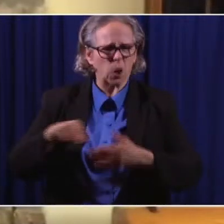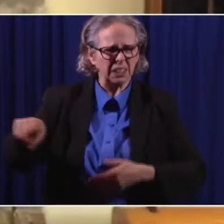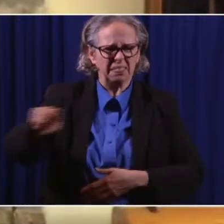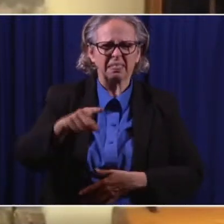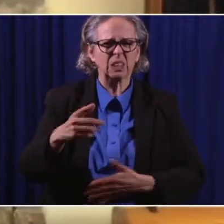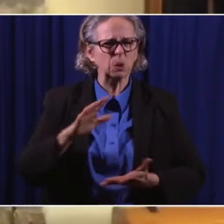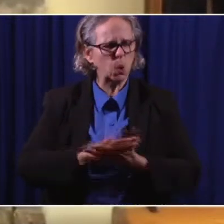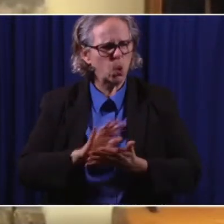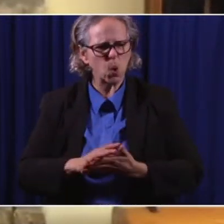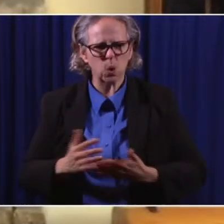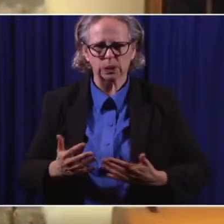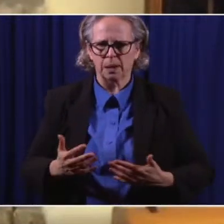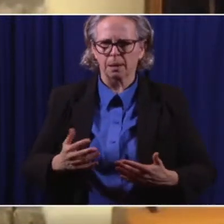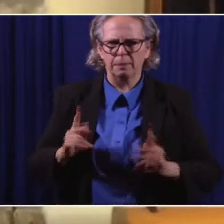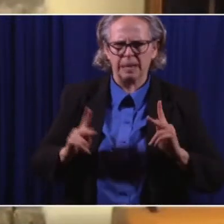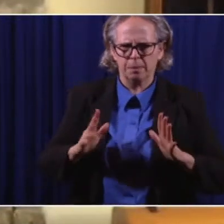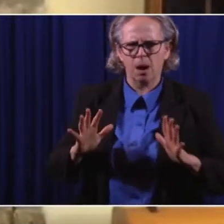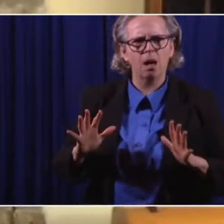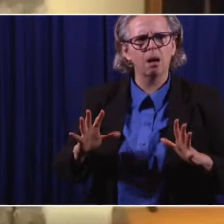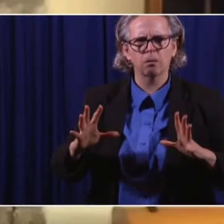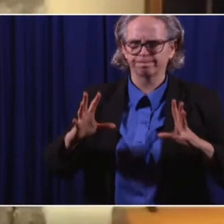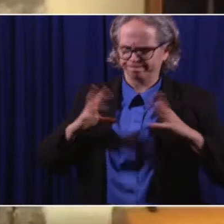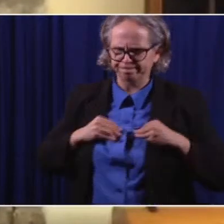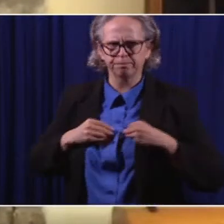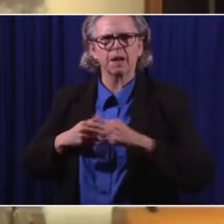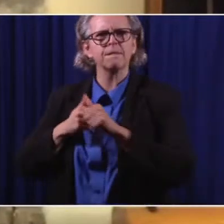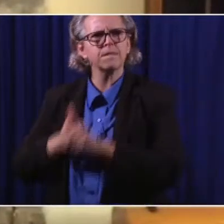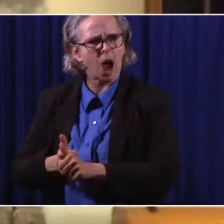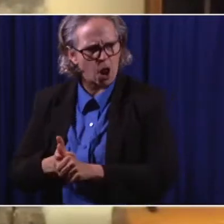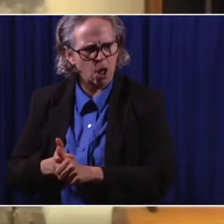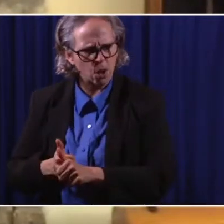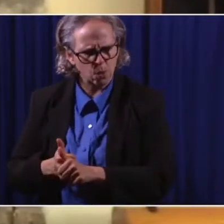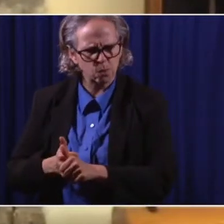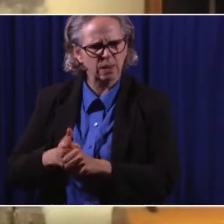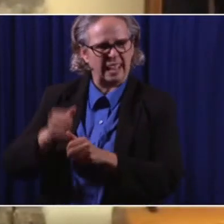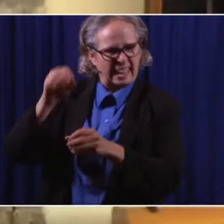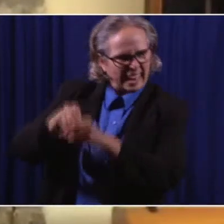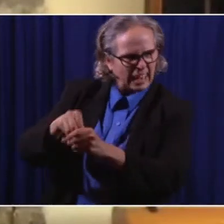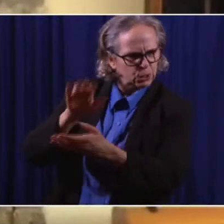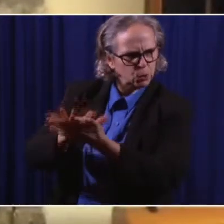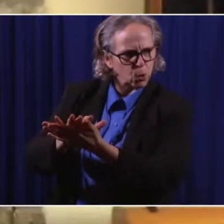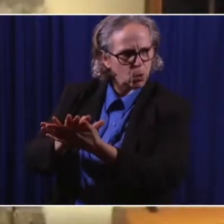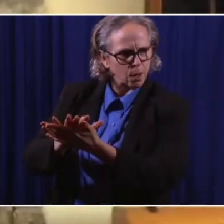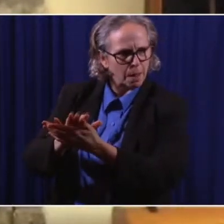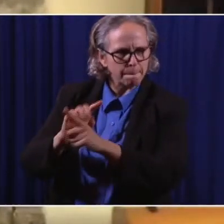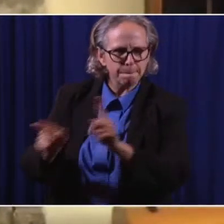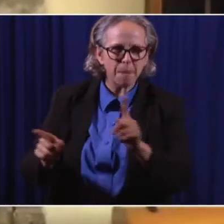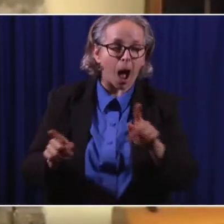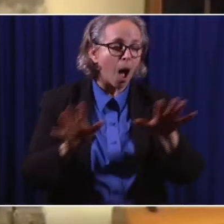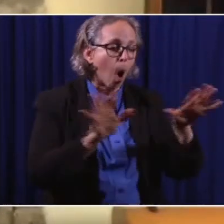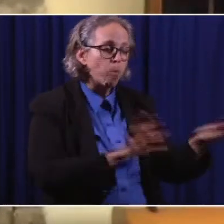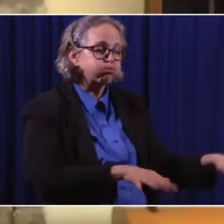as there is when people are just kind of getting together very informally. So thanks for asking the question, John.